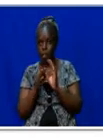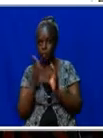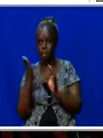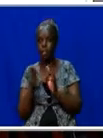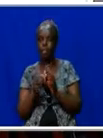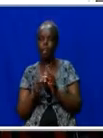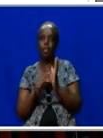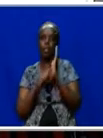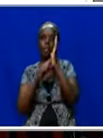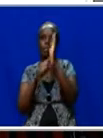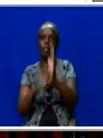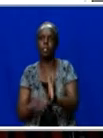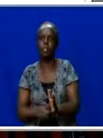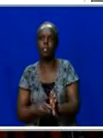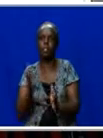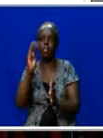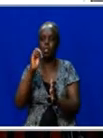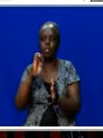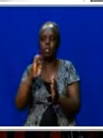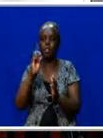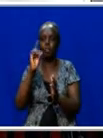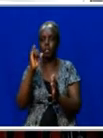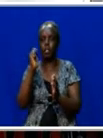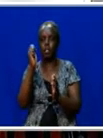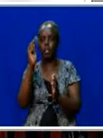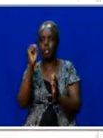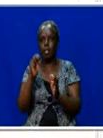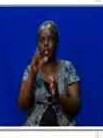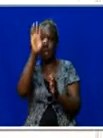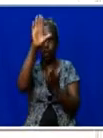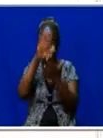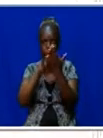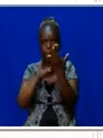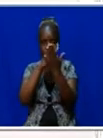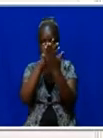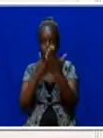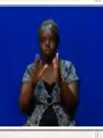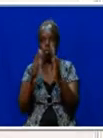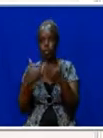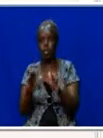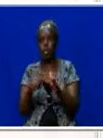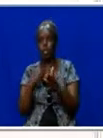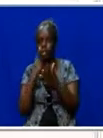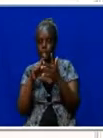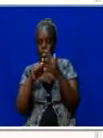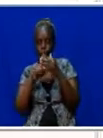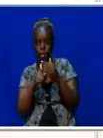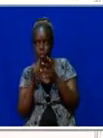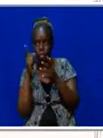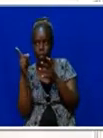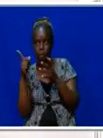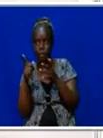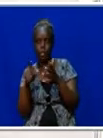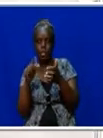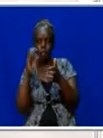I represented the median in a graphical way, I said this is my starting point and this is my